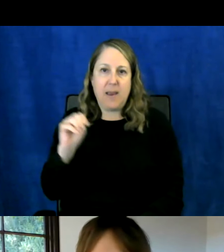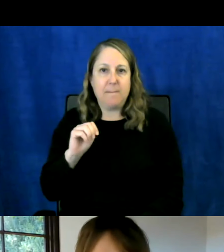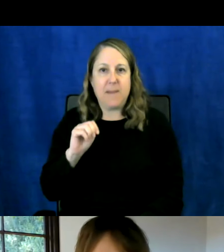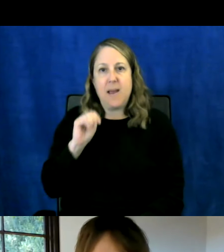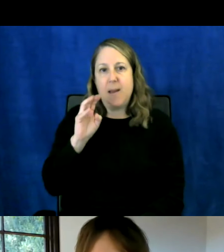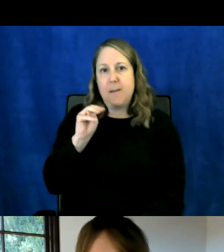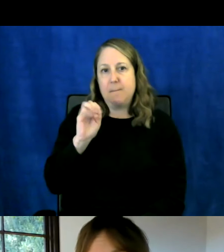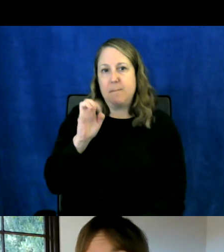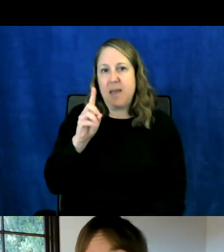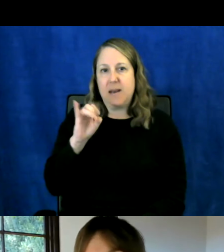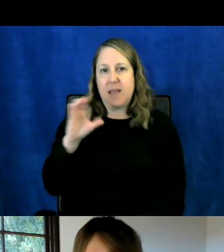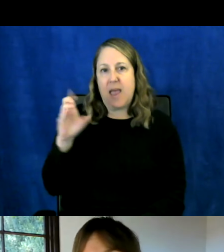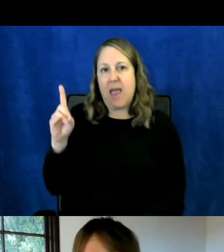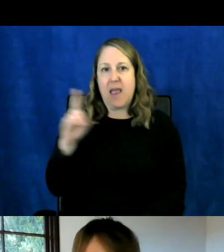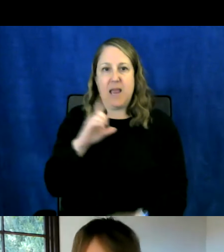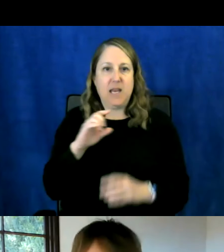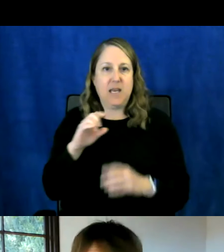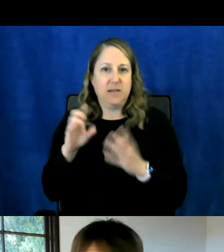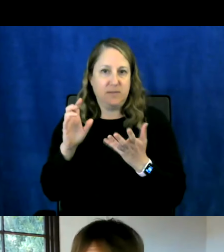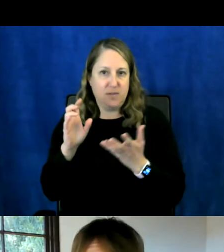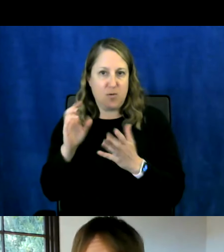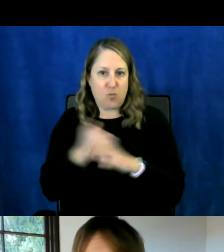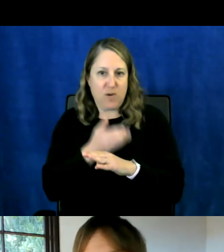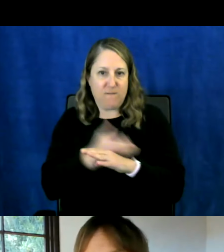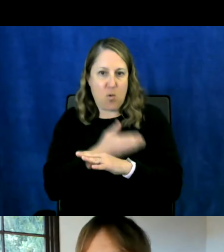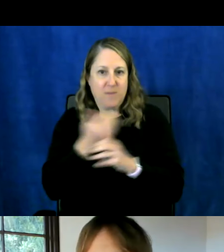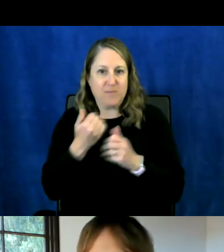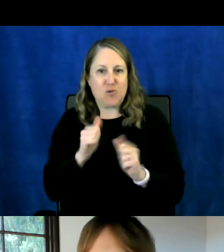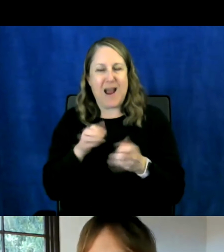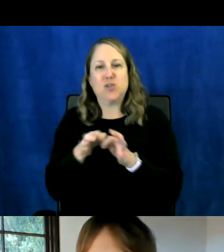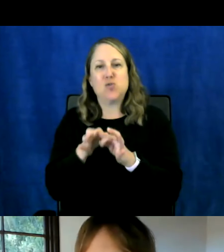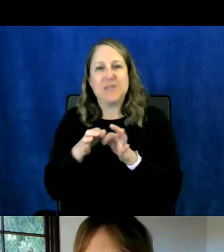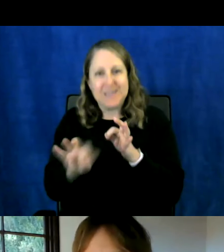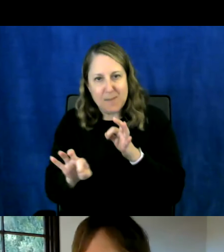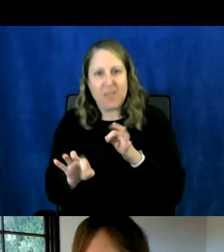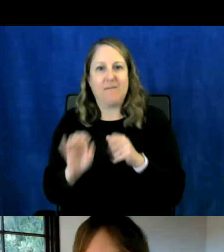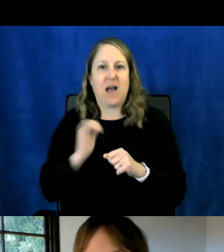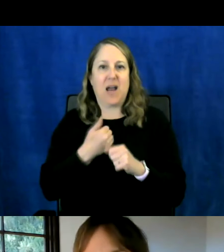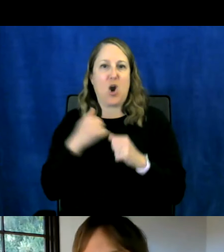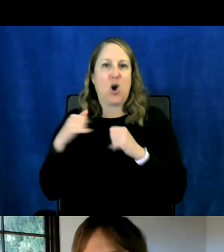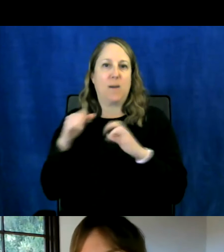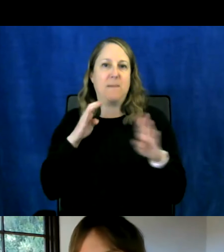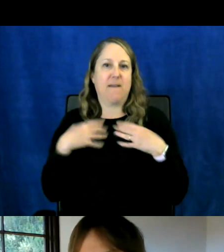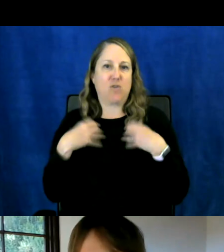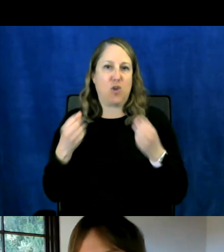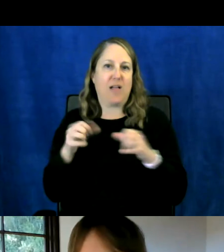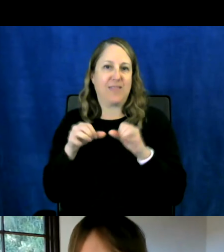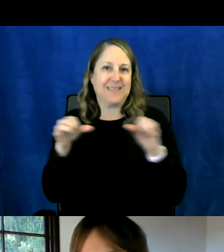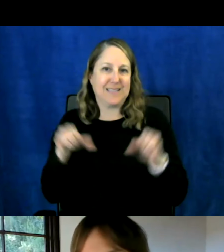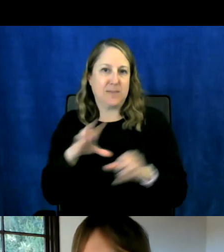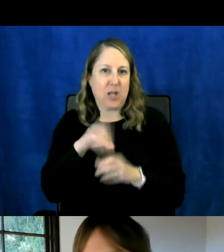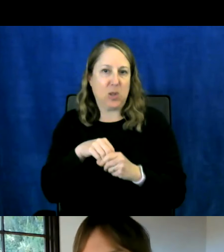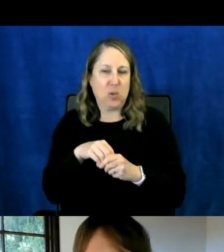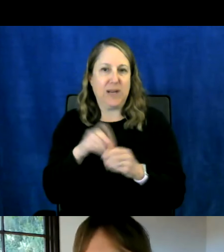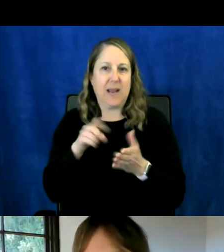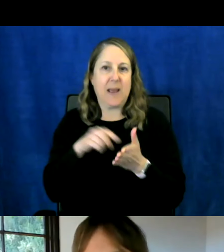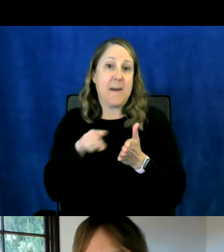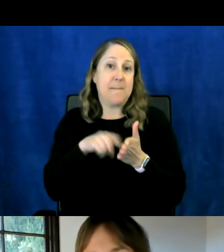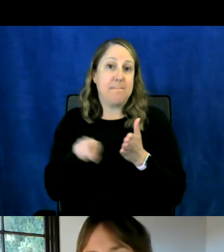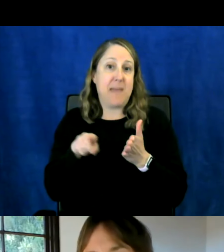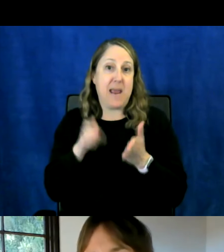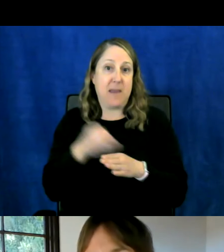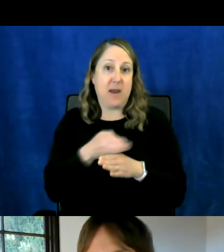which modernizes, improves, and tries to simplify our behavioral health system, including payment reform